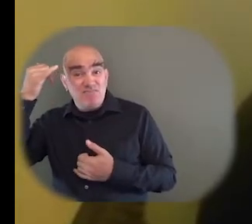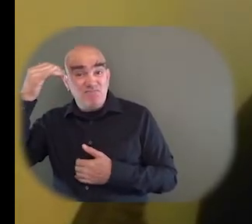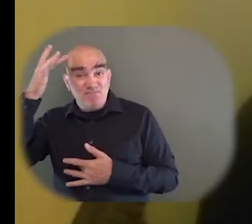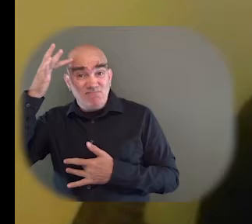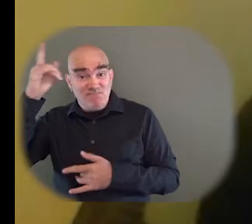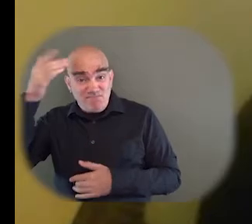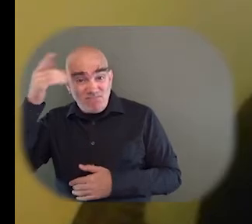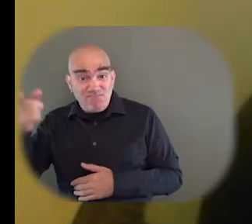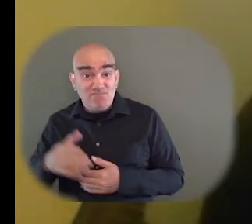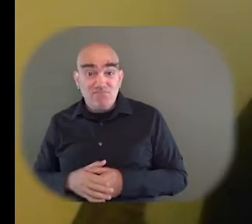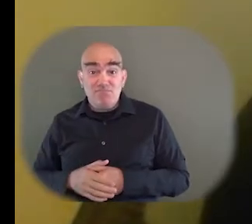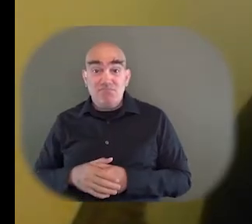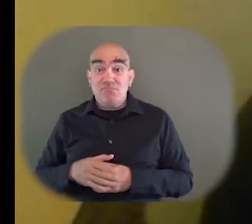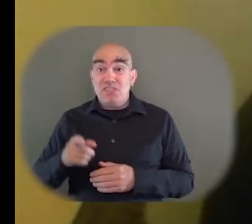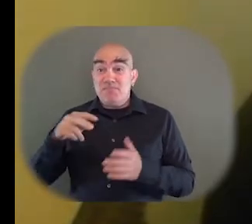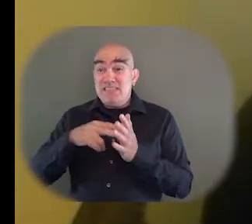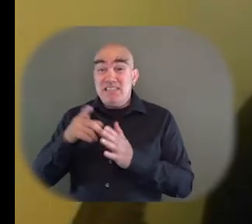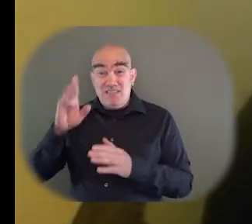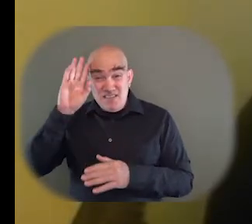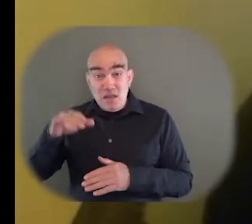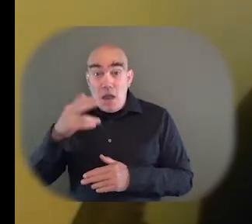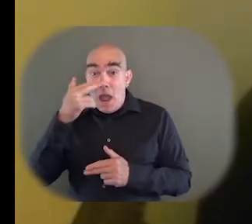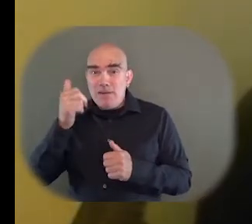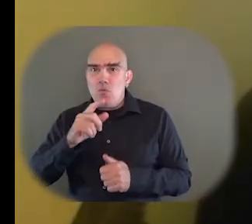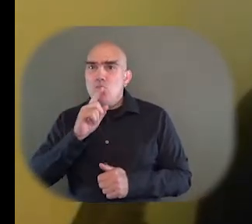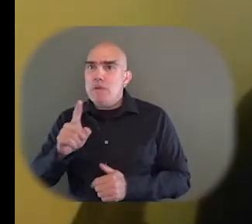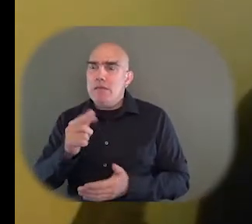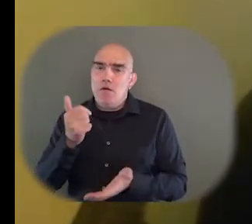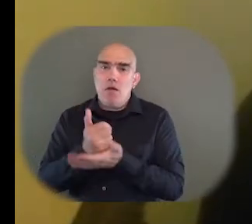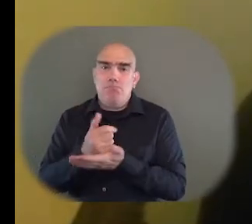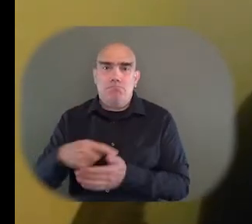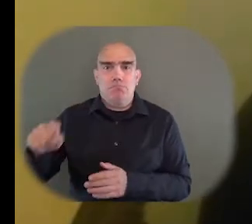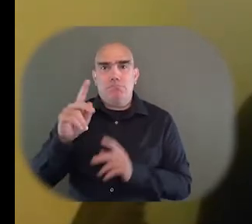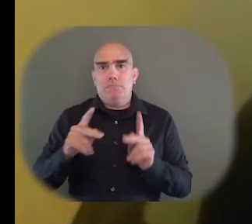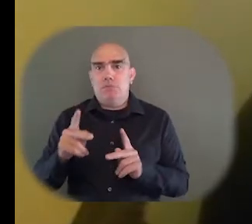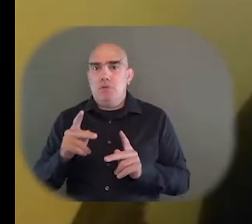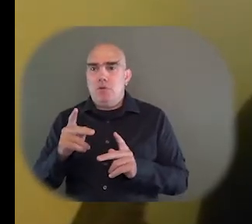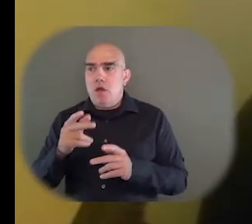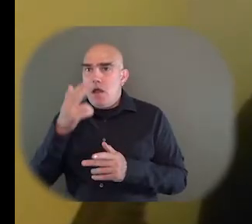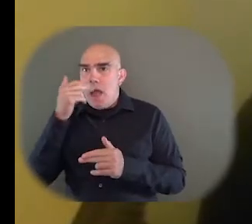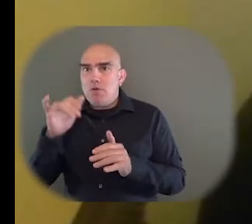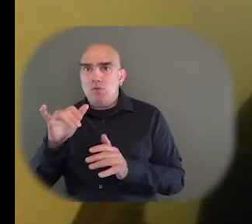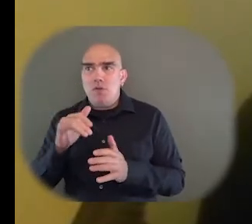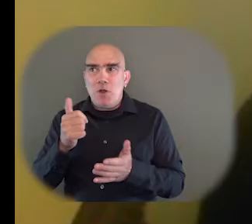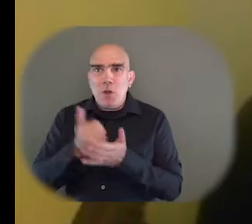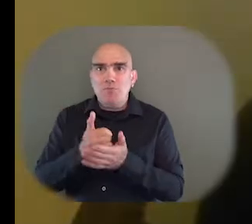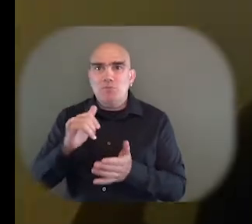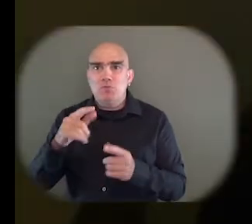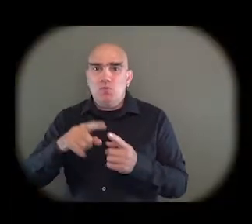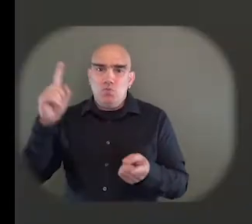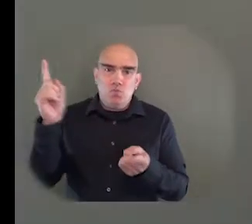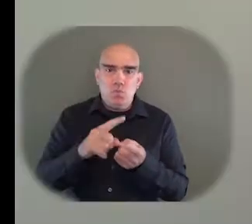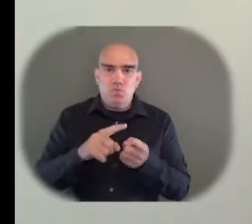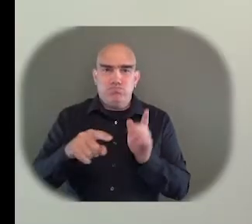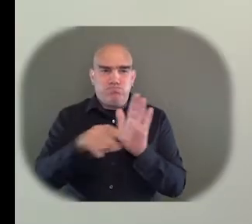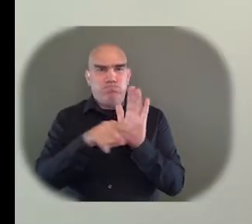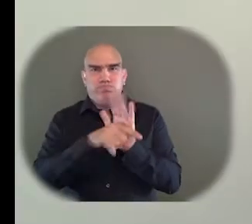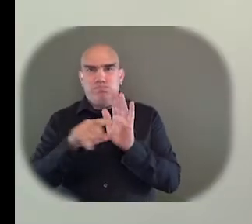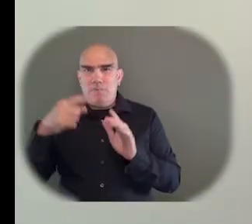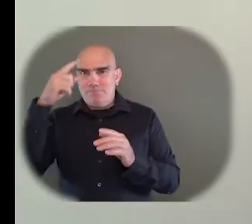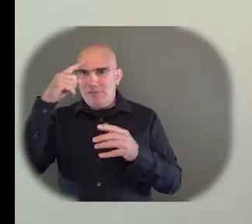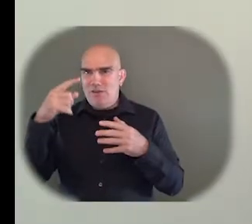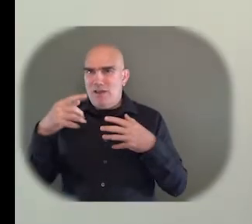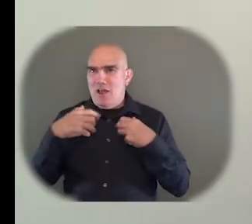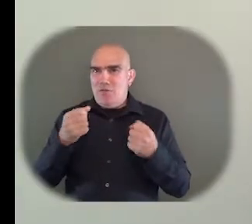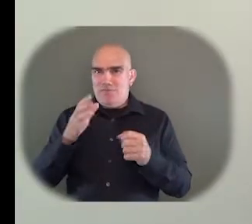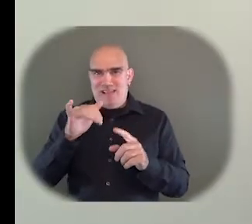people. Comedy also does a lot to reduce stigma around mental health just by its very nature. Another example is